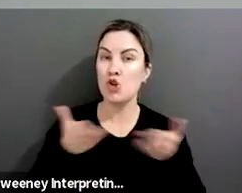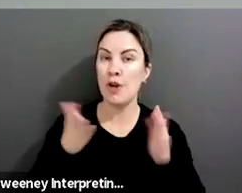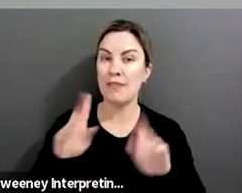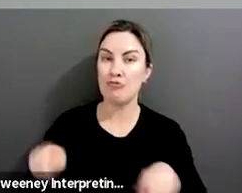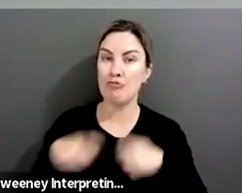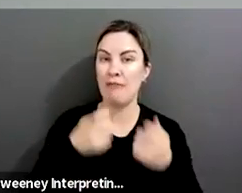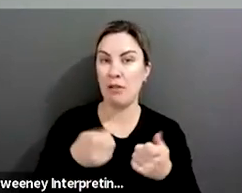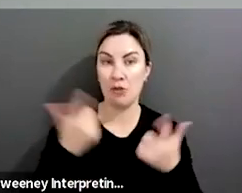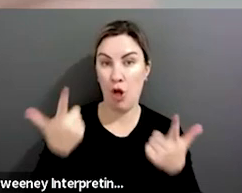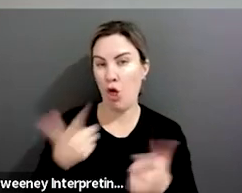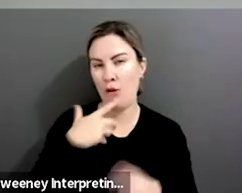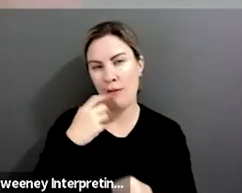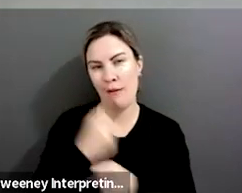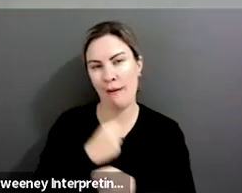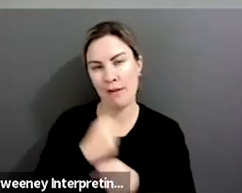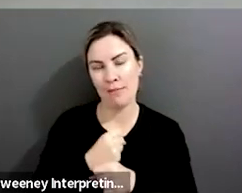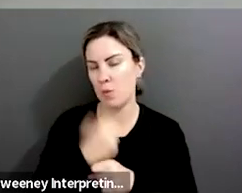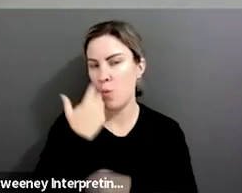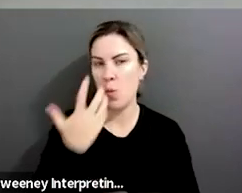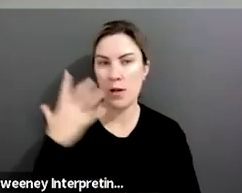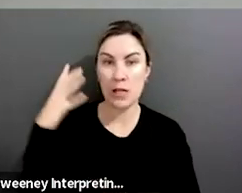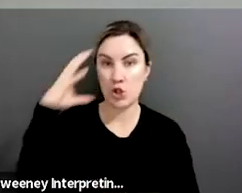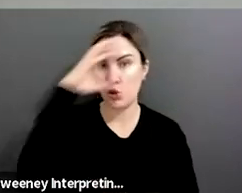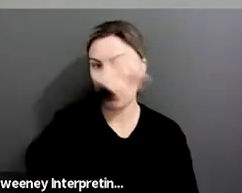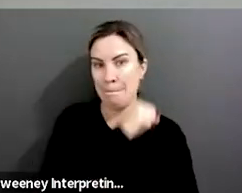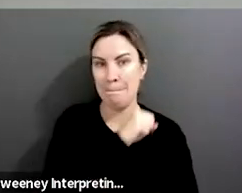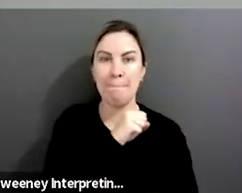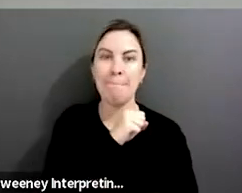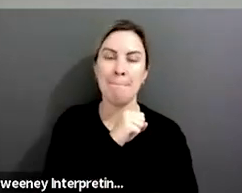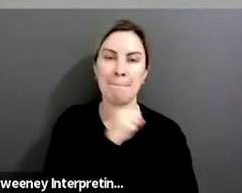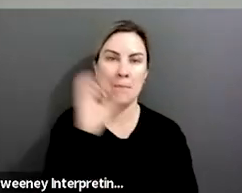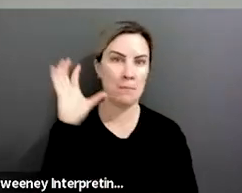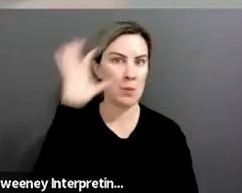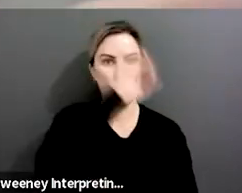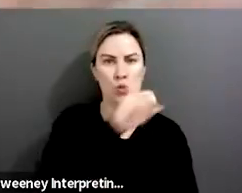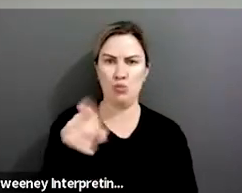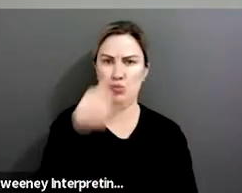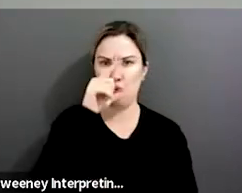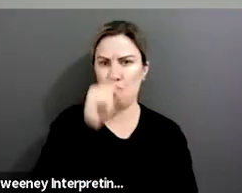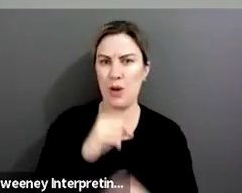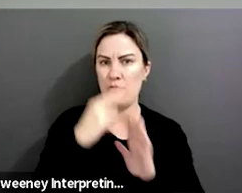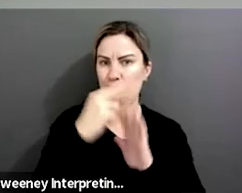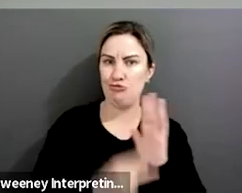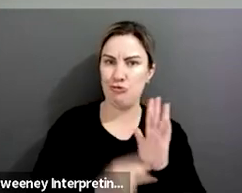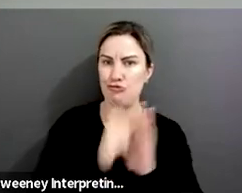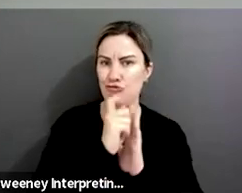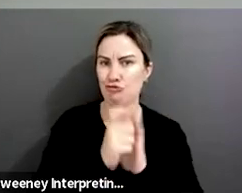government ones, would just assume, they would take for granted that someone could be able, would be literate.